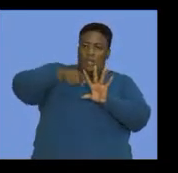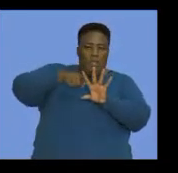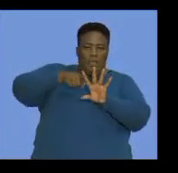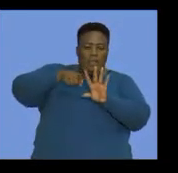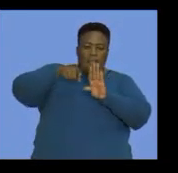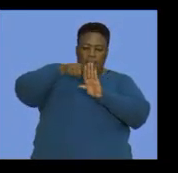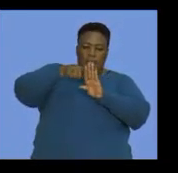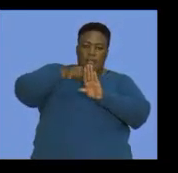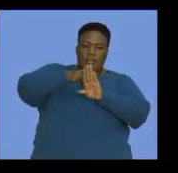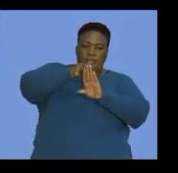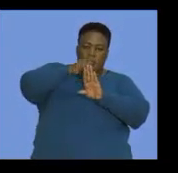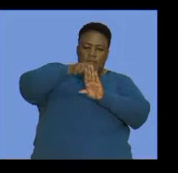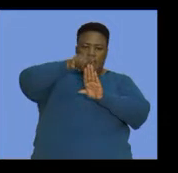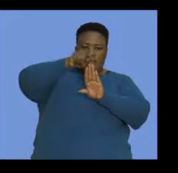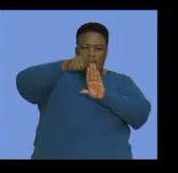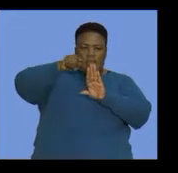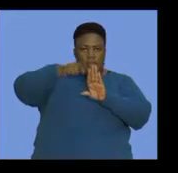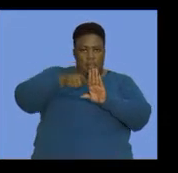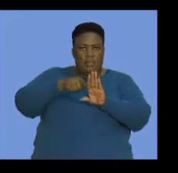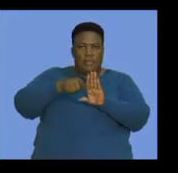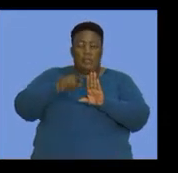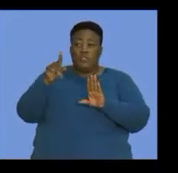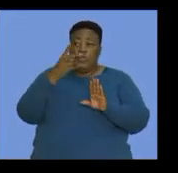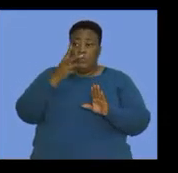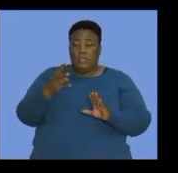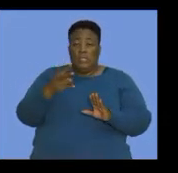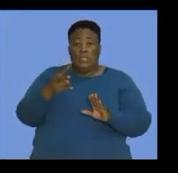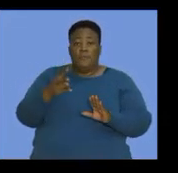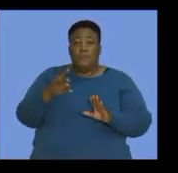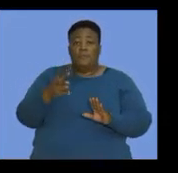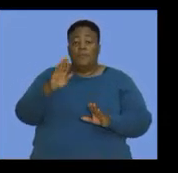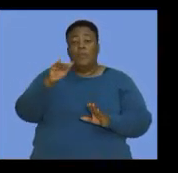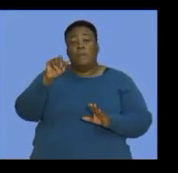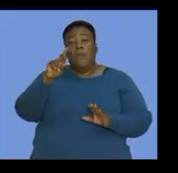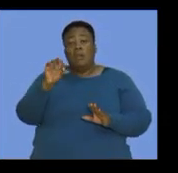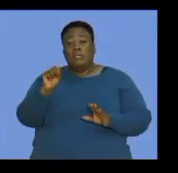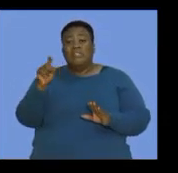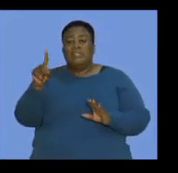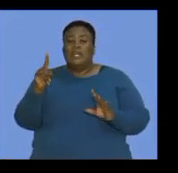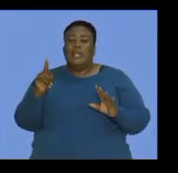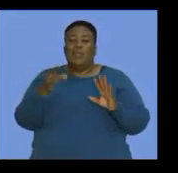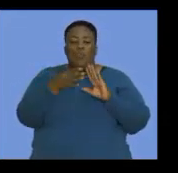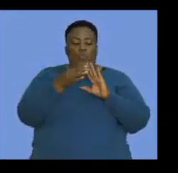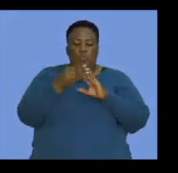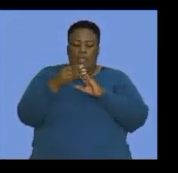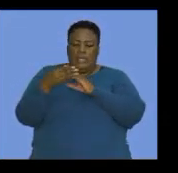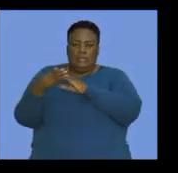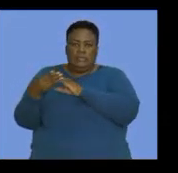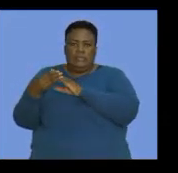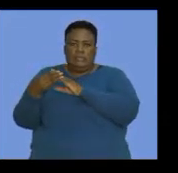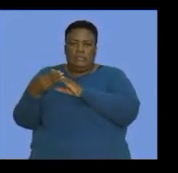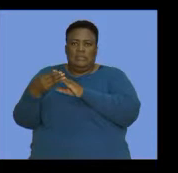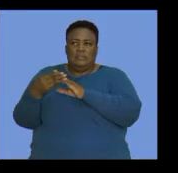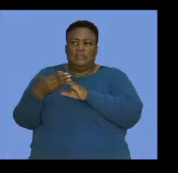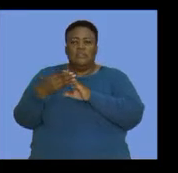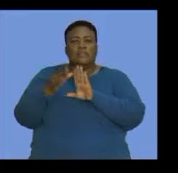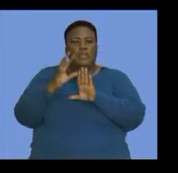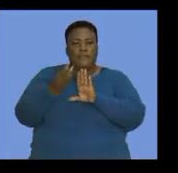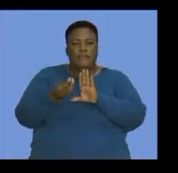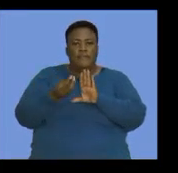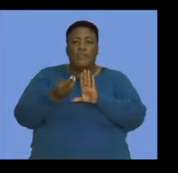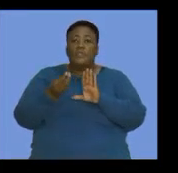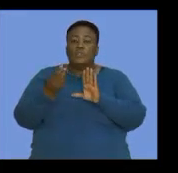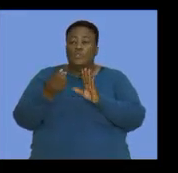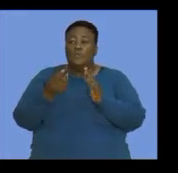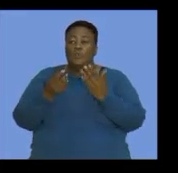them, but the question wants us to draw a histogram, so we would notice that the bars are connected between one to the